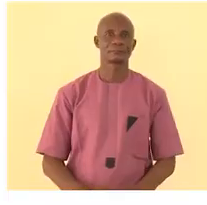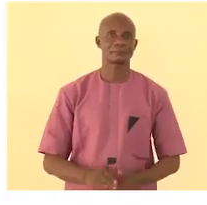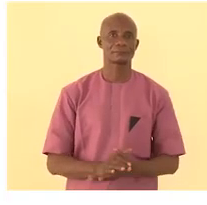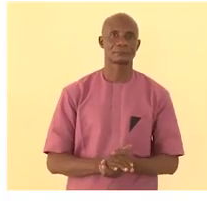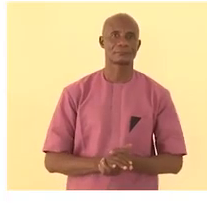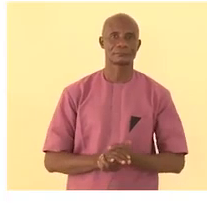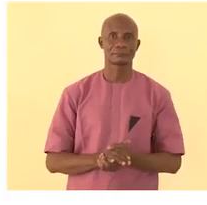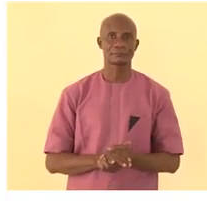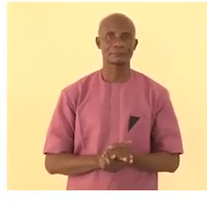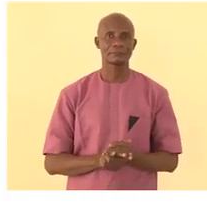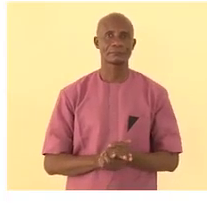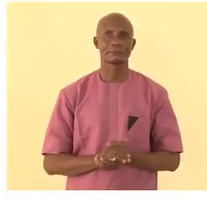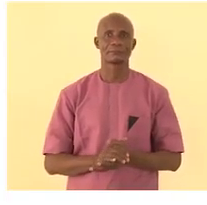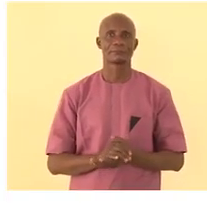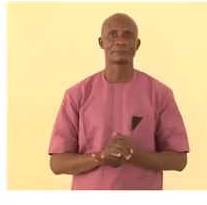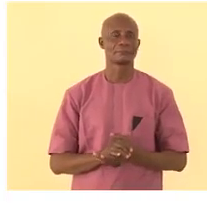Last,